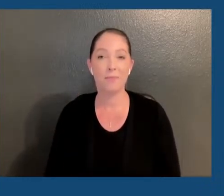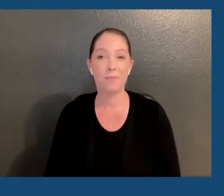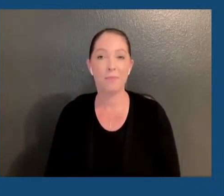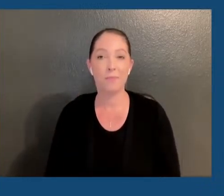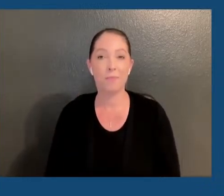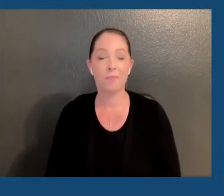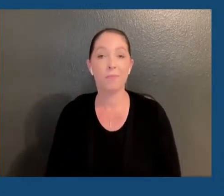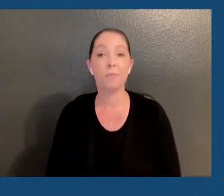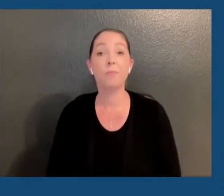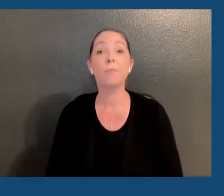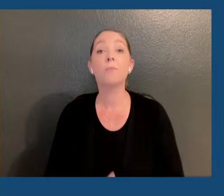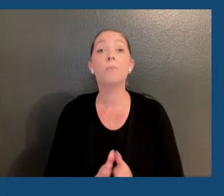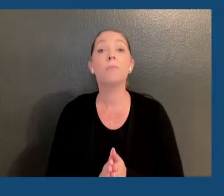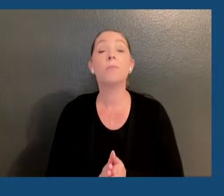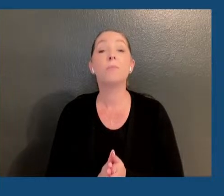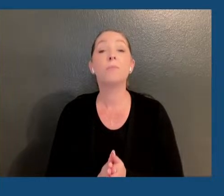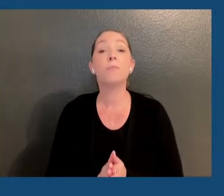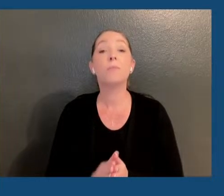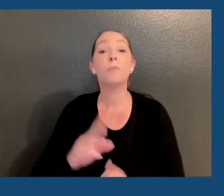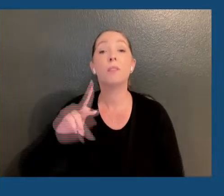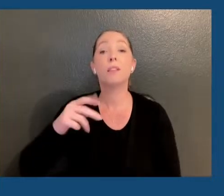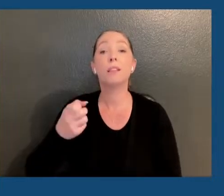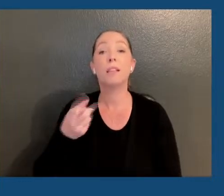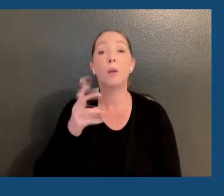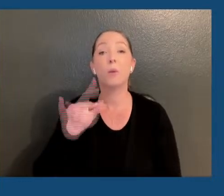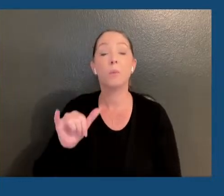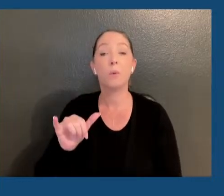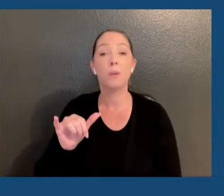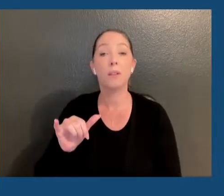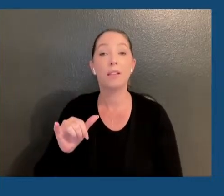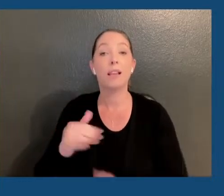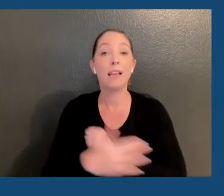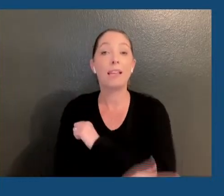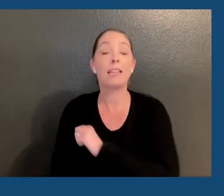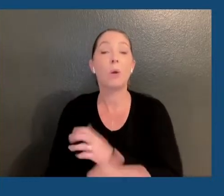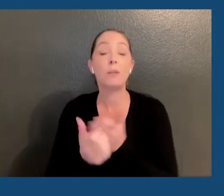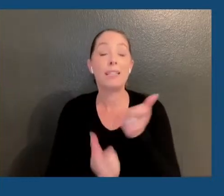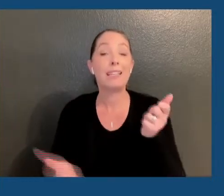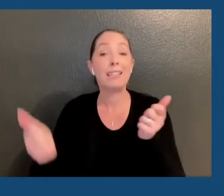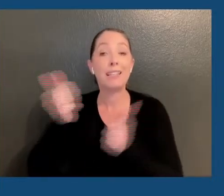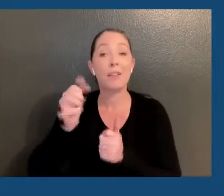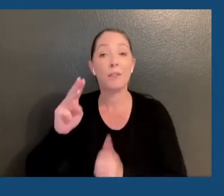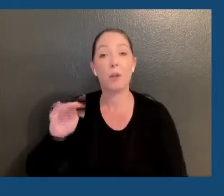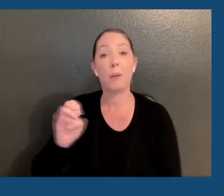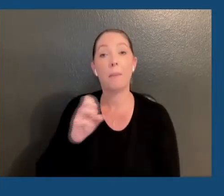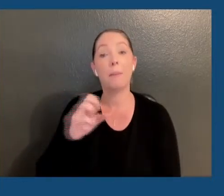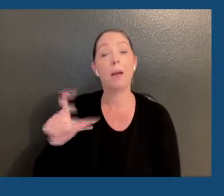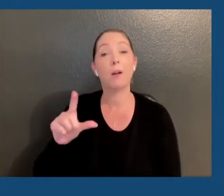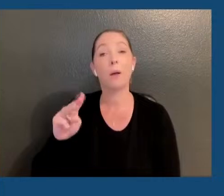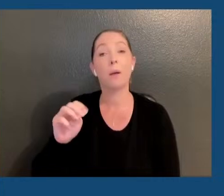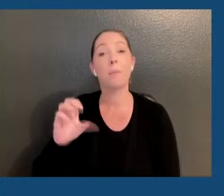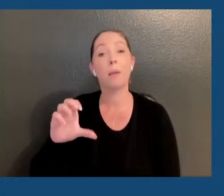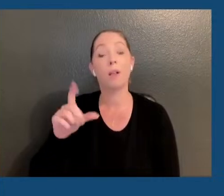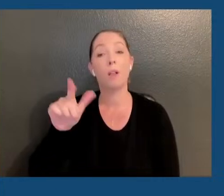And our Deputy Albany County Executive, Michael McLaughlin, thank you very much for joining us.